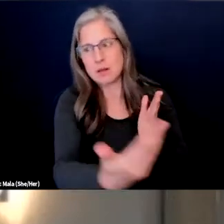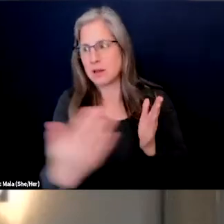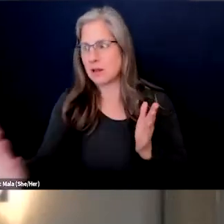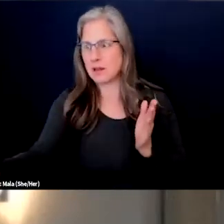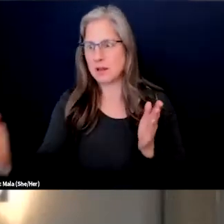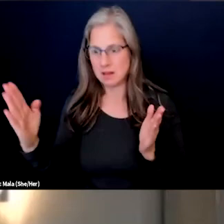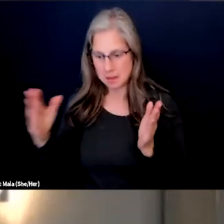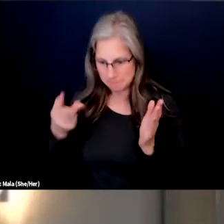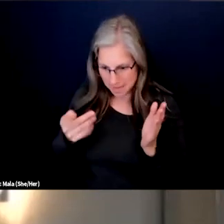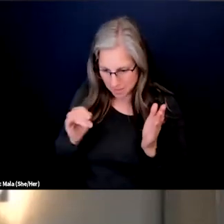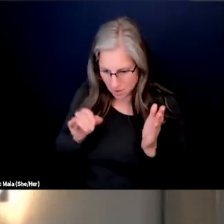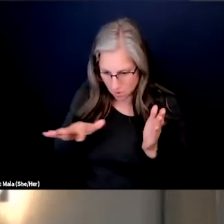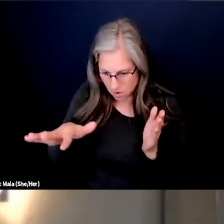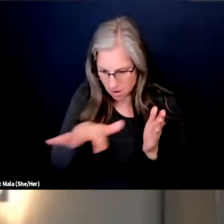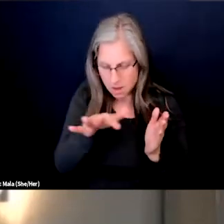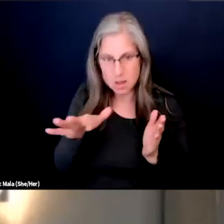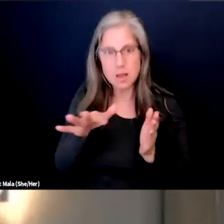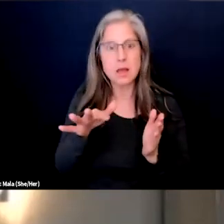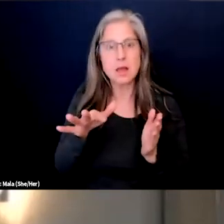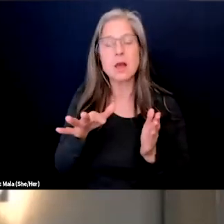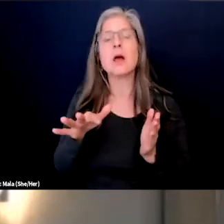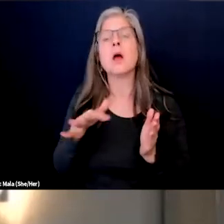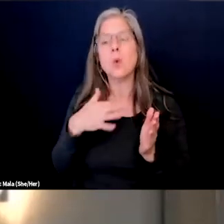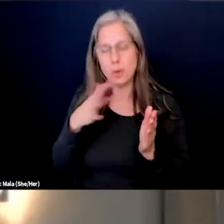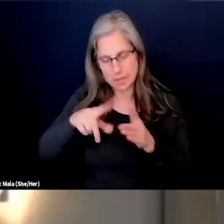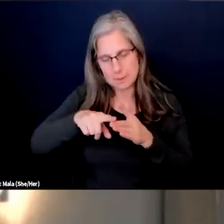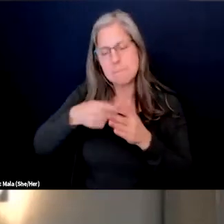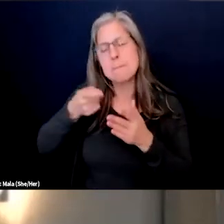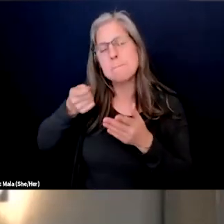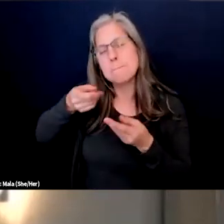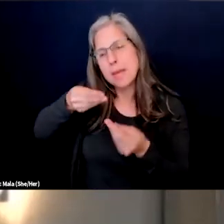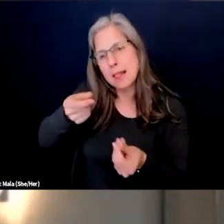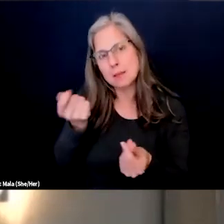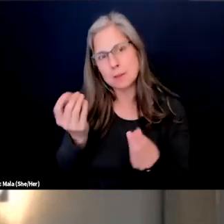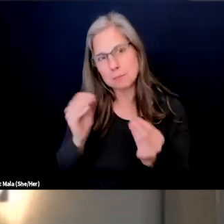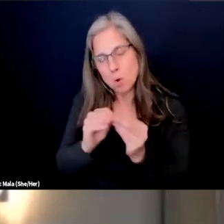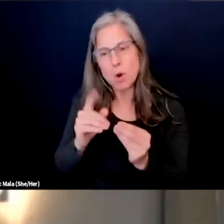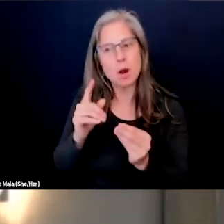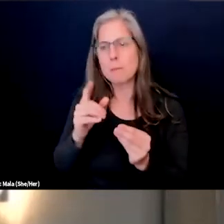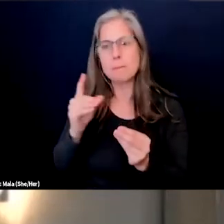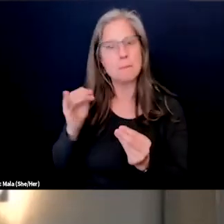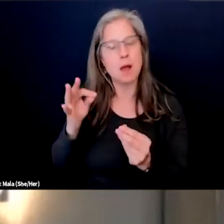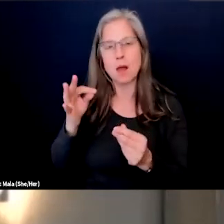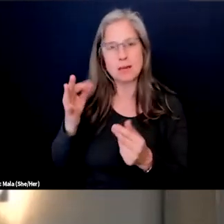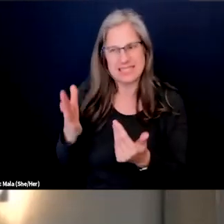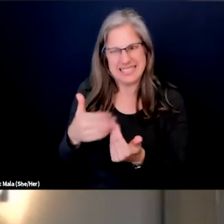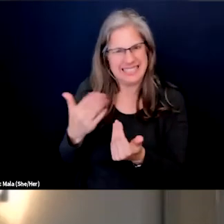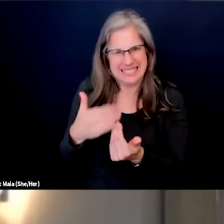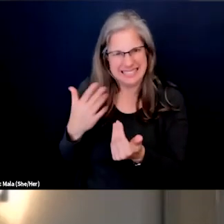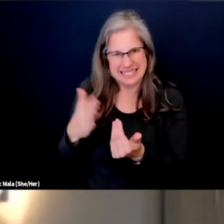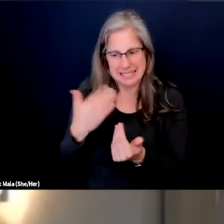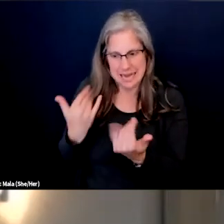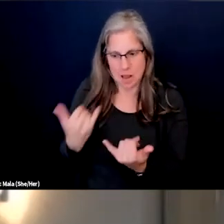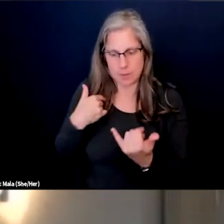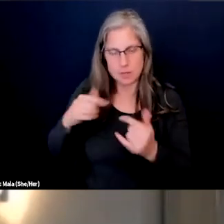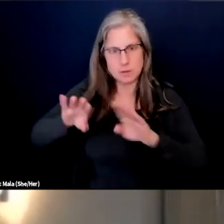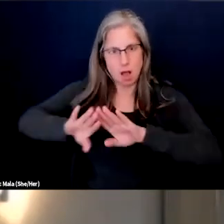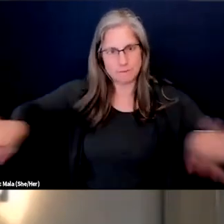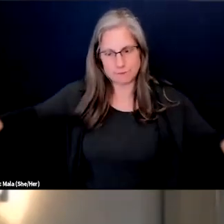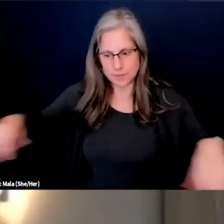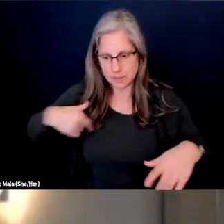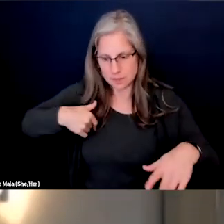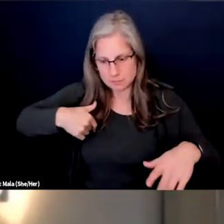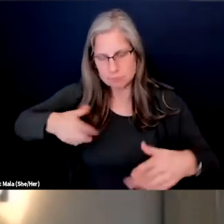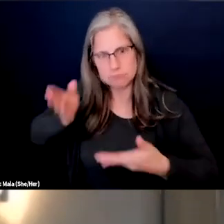getting rid of this right now, we're going to pay a little bit on the front end, but we're also eliminating years and years of pavement